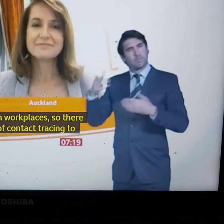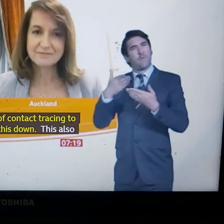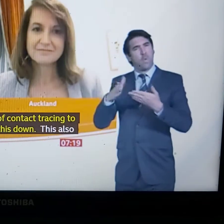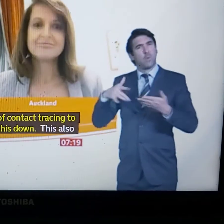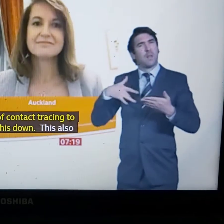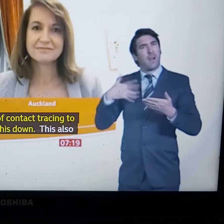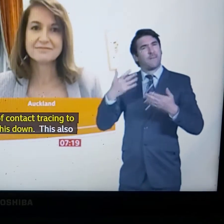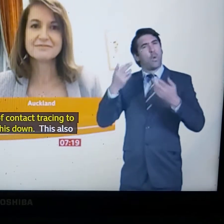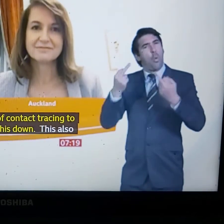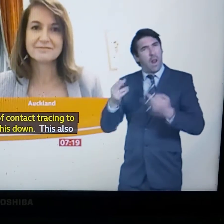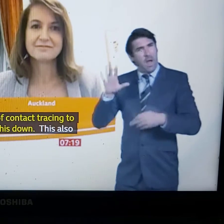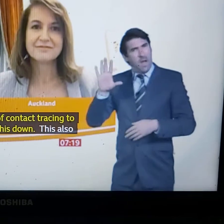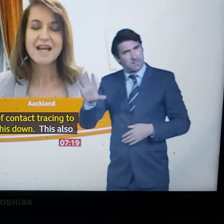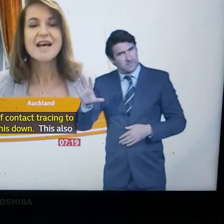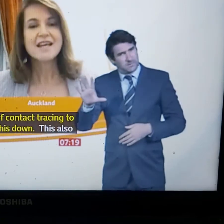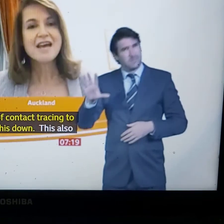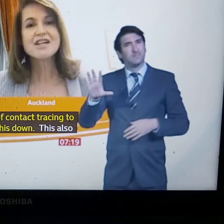country as well.